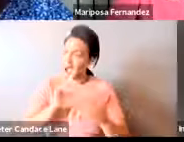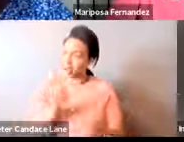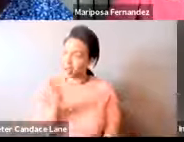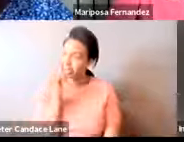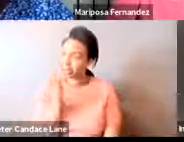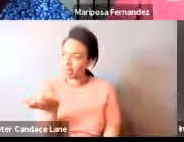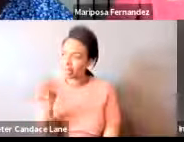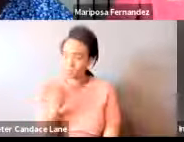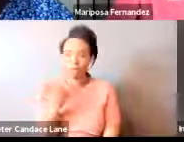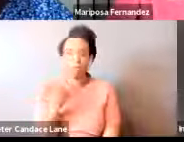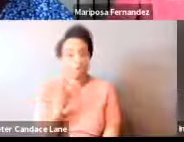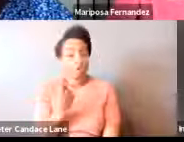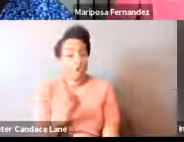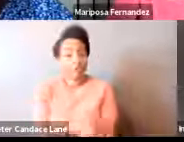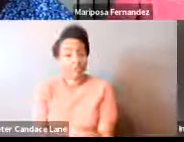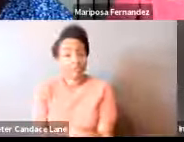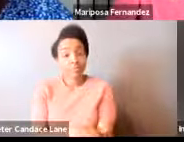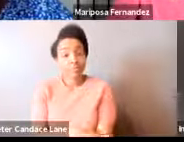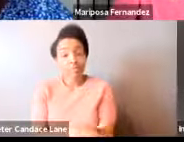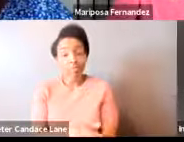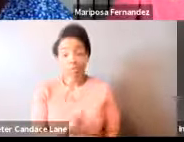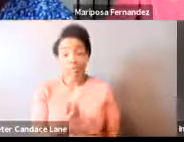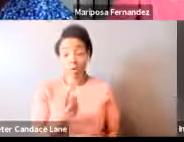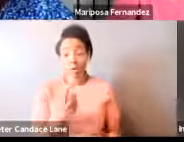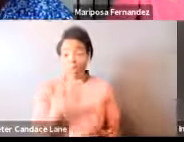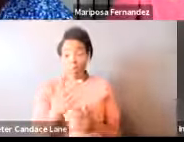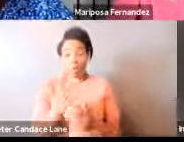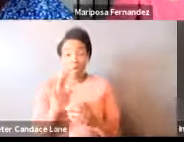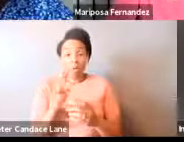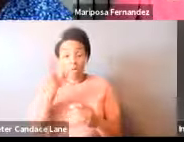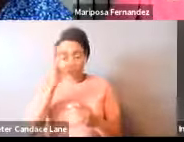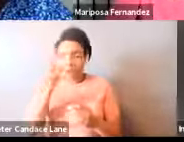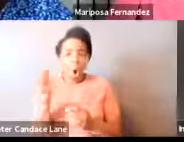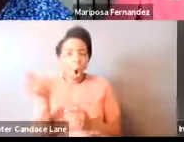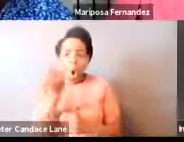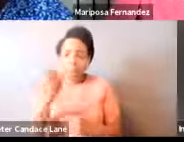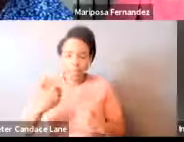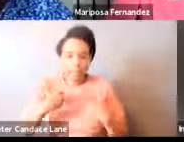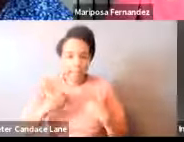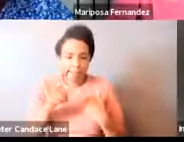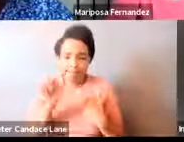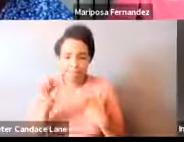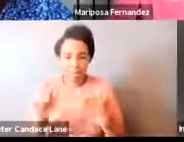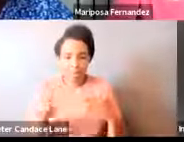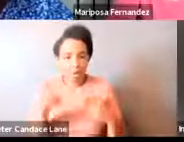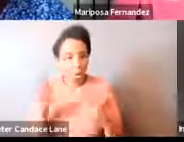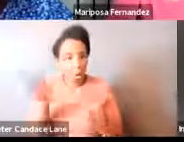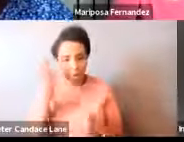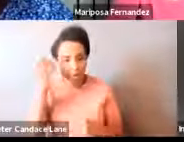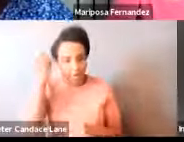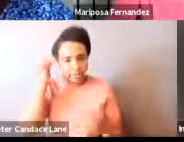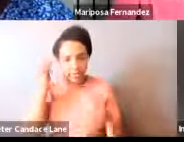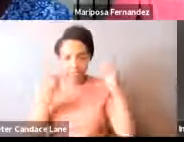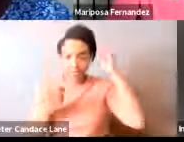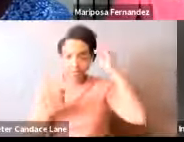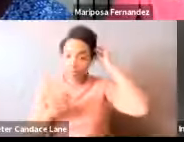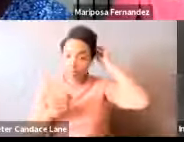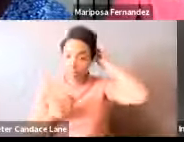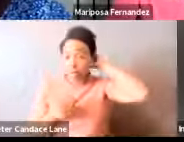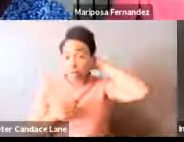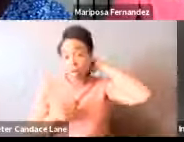As a curator, part of the La Casita Festival, we always have ASL, right? Because it's